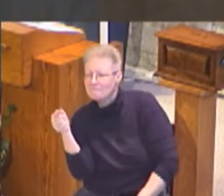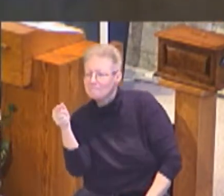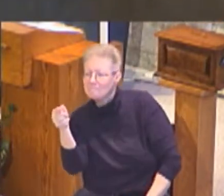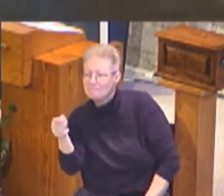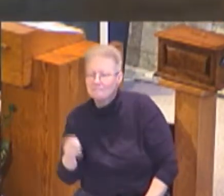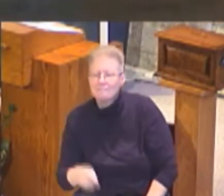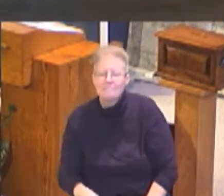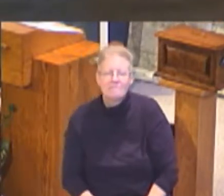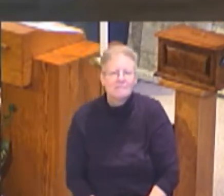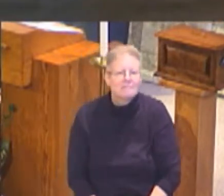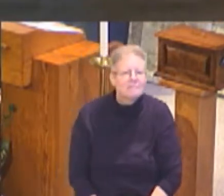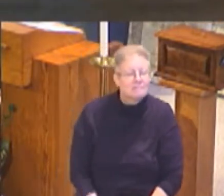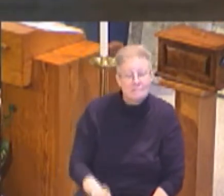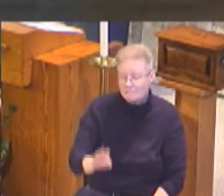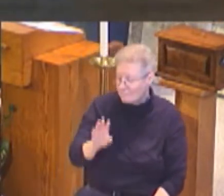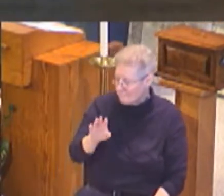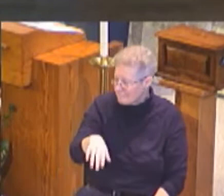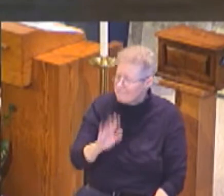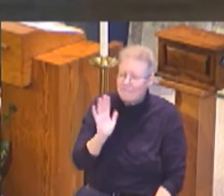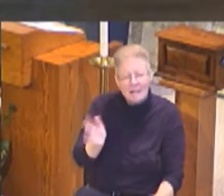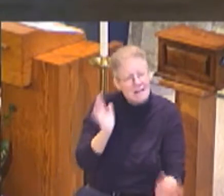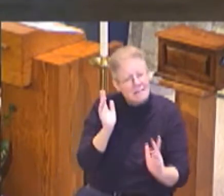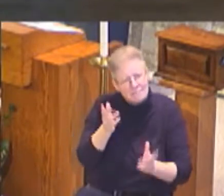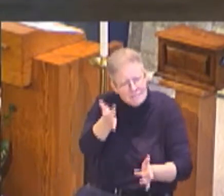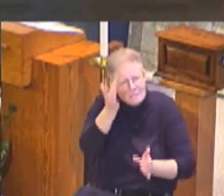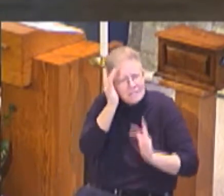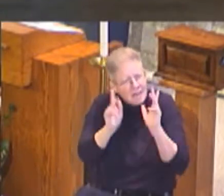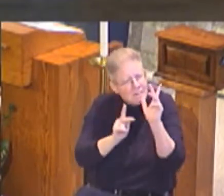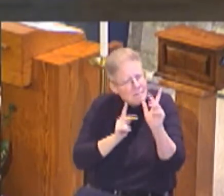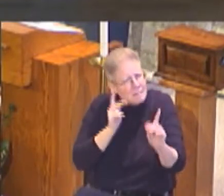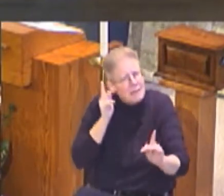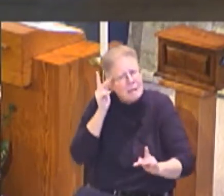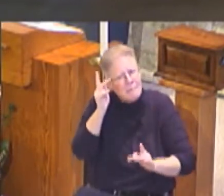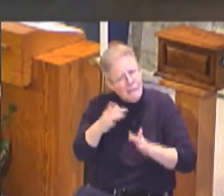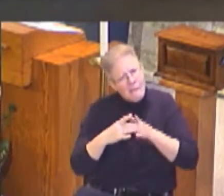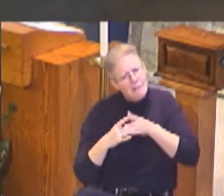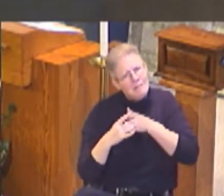take me to the afflicted ones,